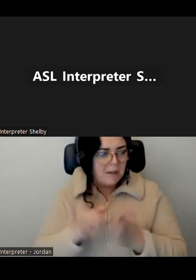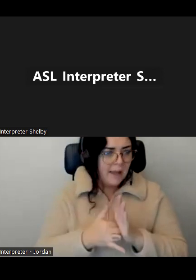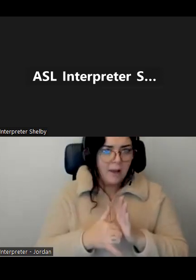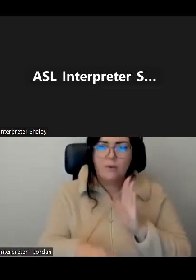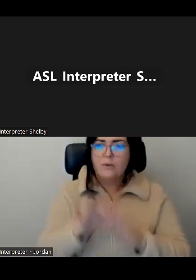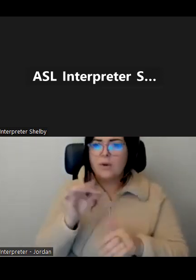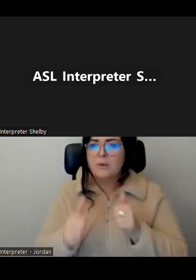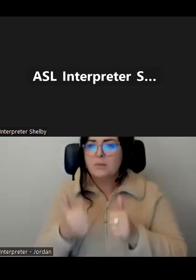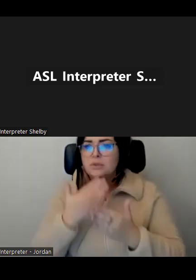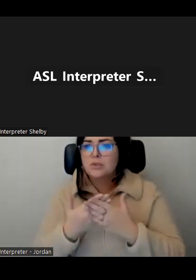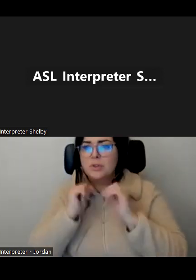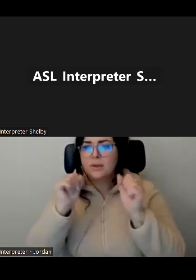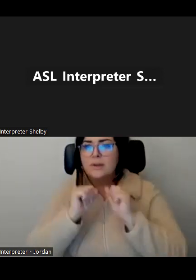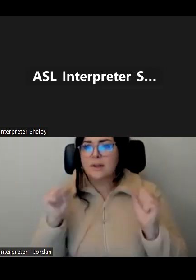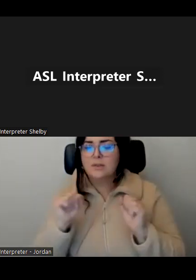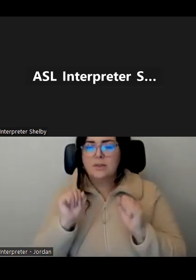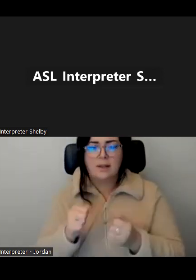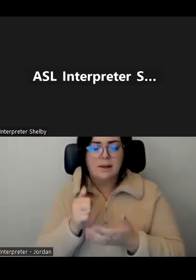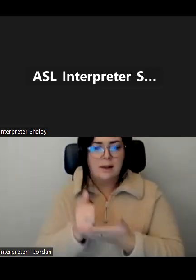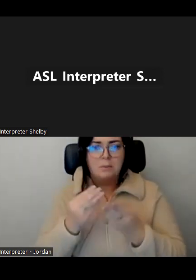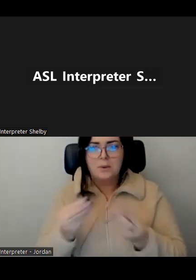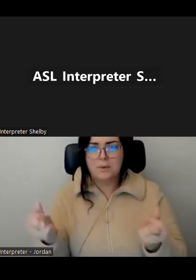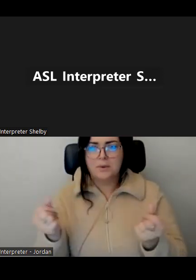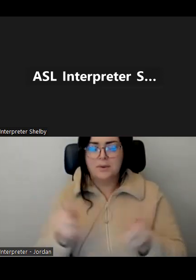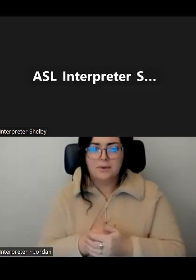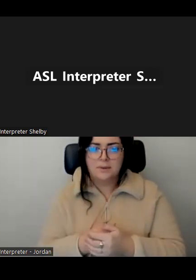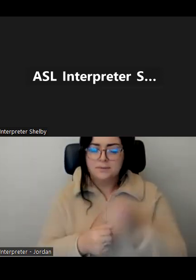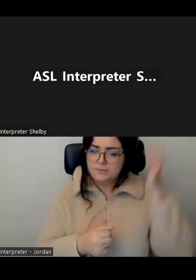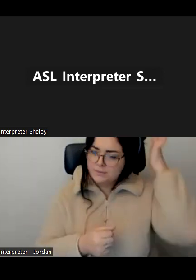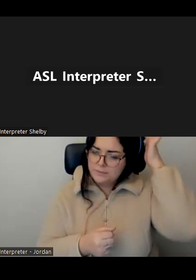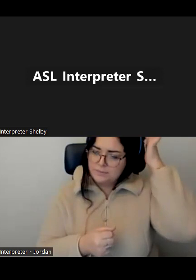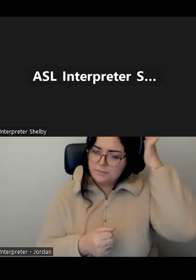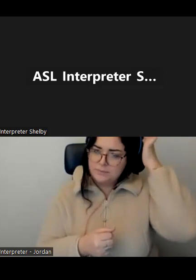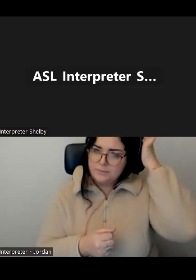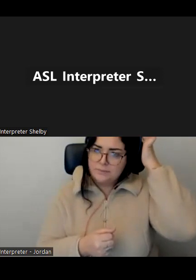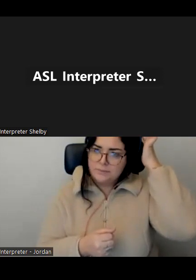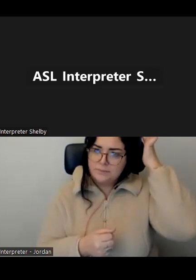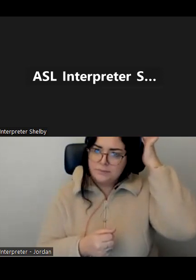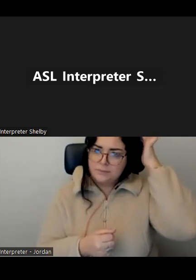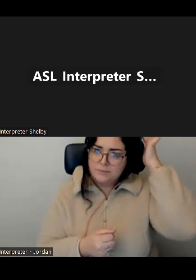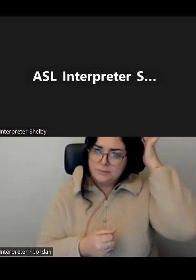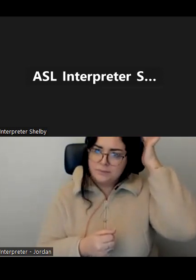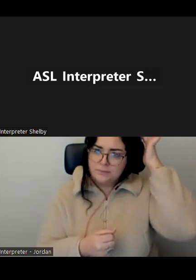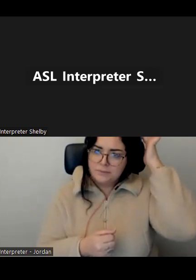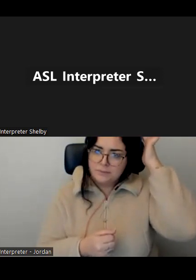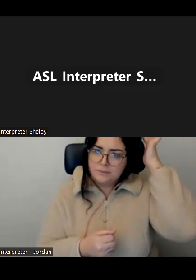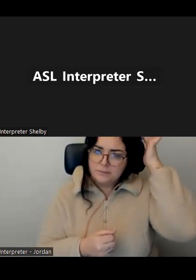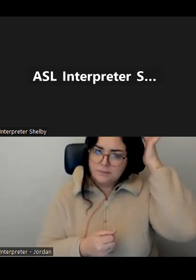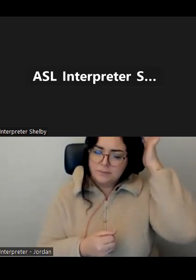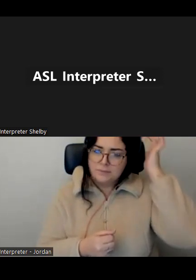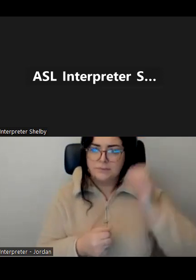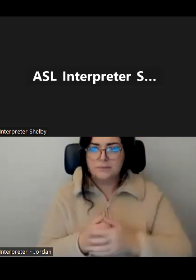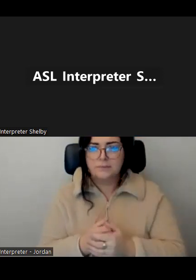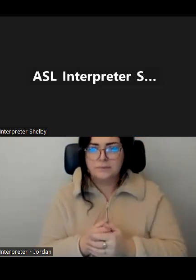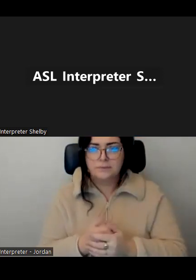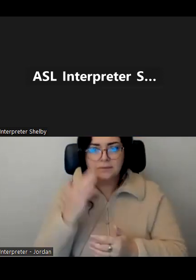exercise buddy. That can be a solution for some people in order to get a bit more physical activity in, because most of us do